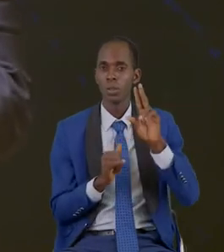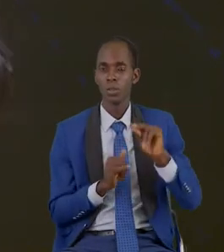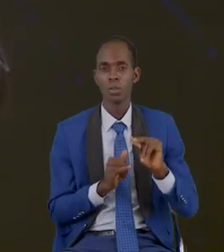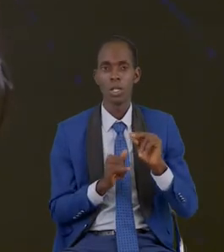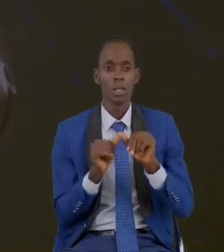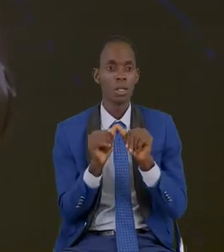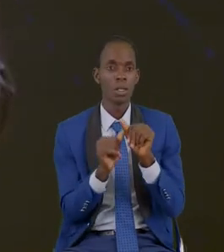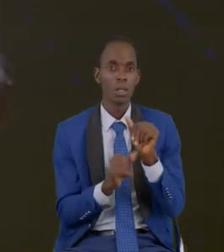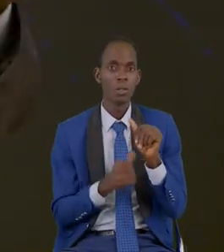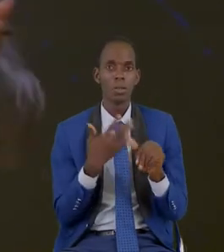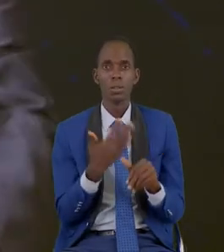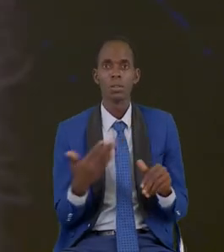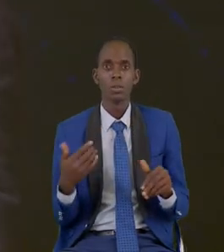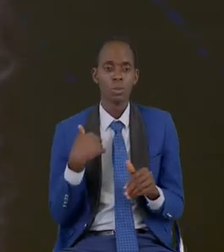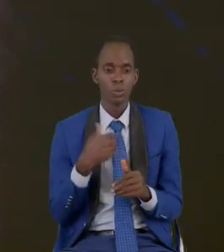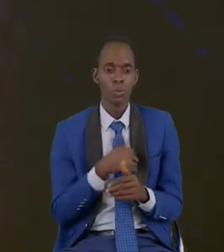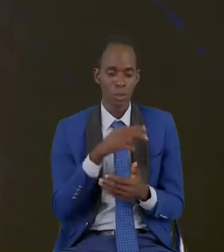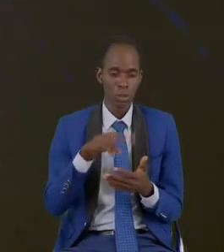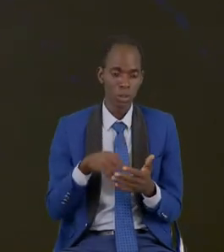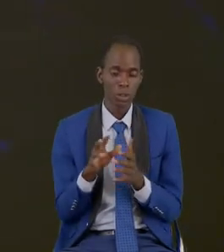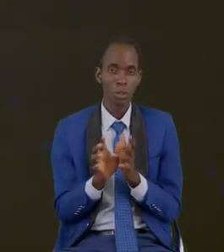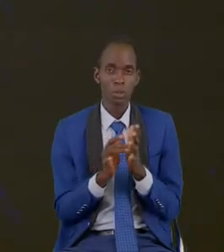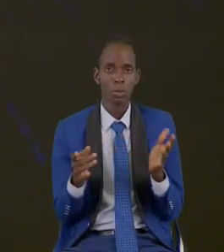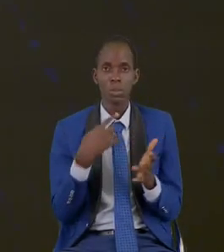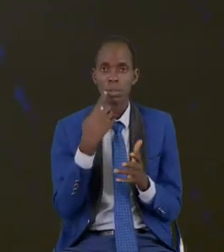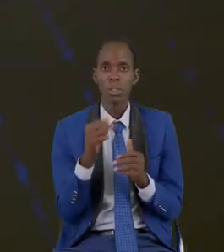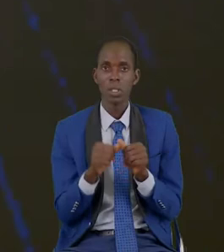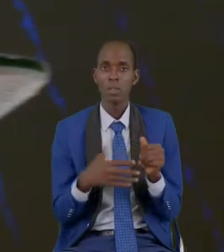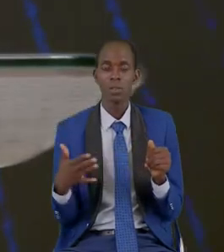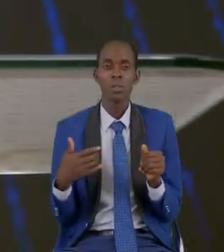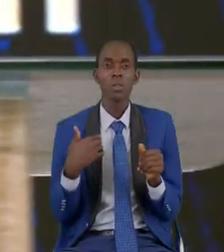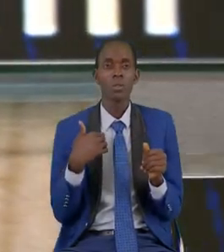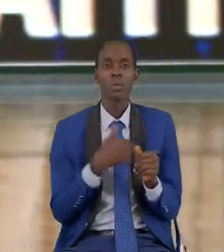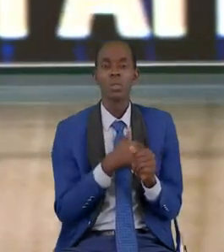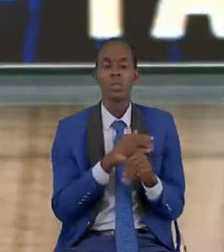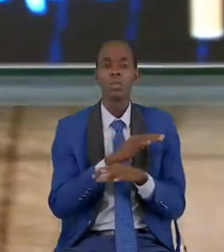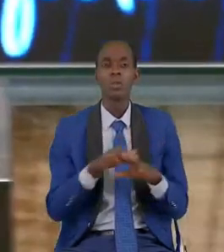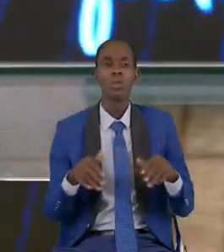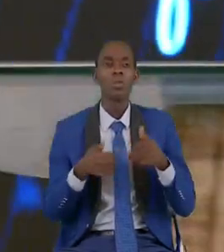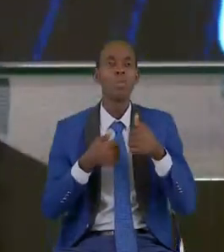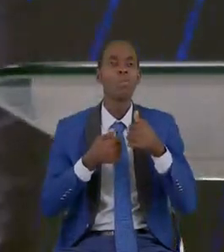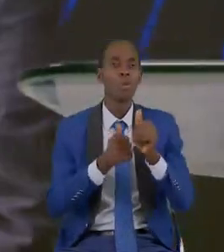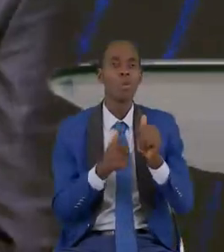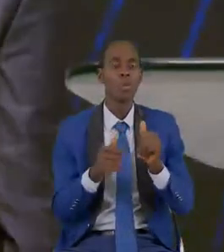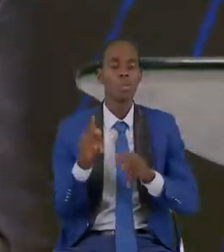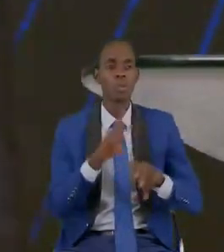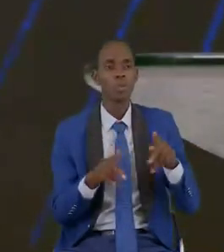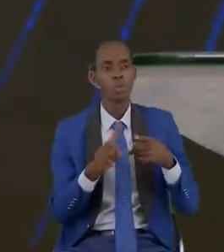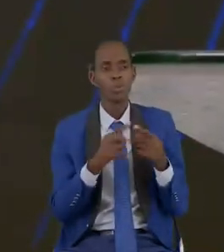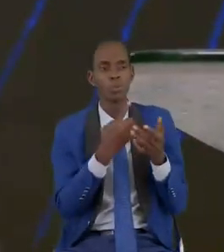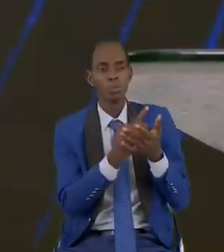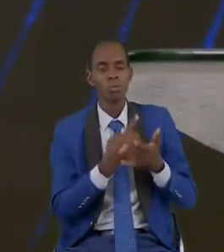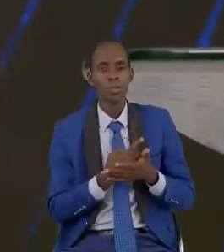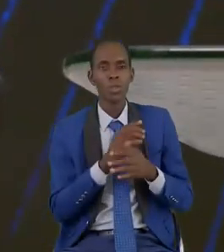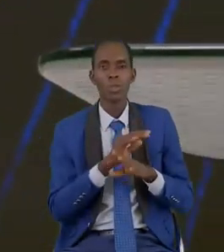Everything we read in the Bible says no. We don't call them to dialogue, and we don't say it in